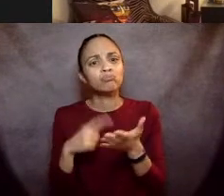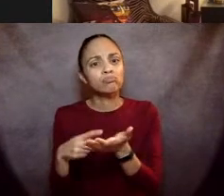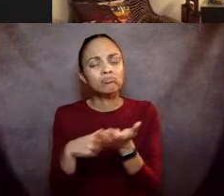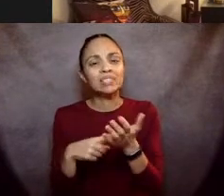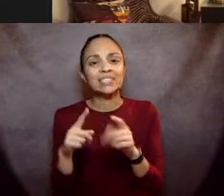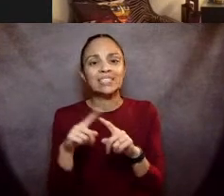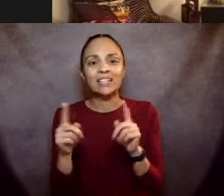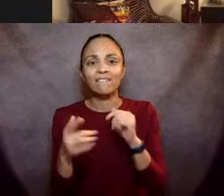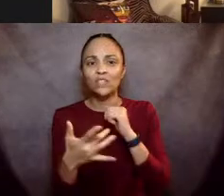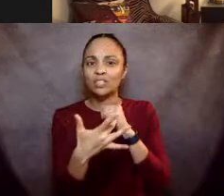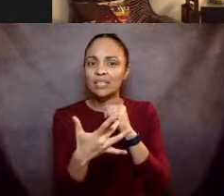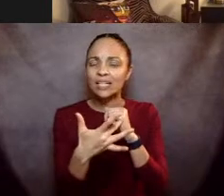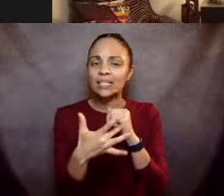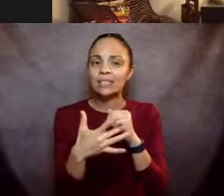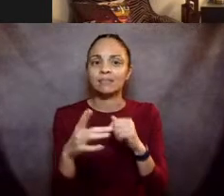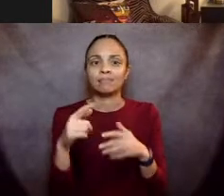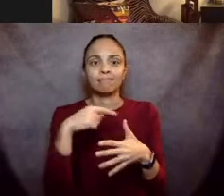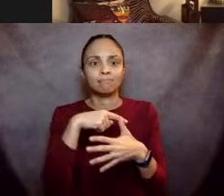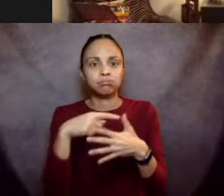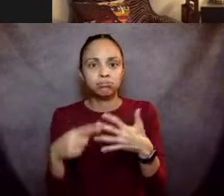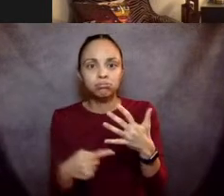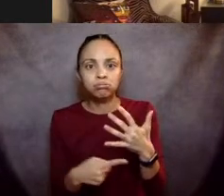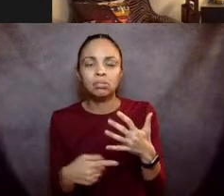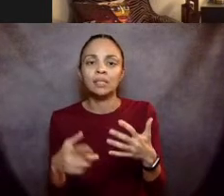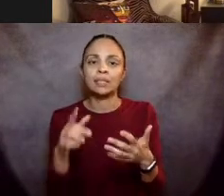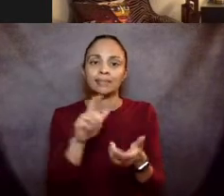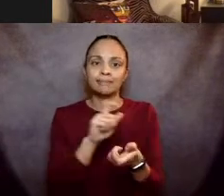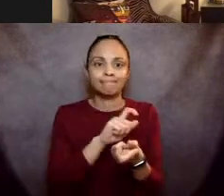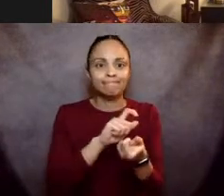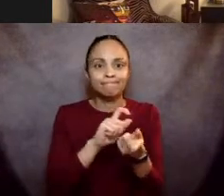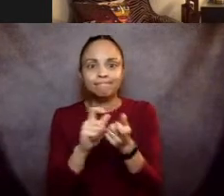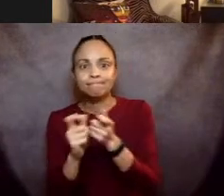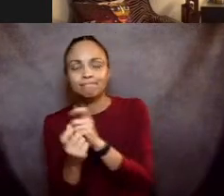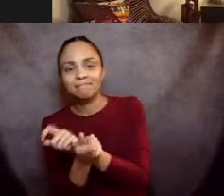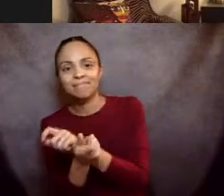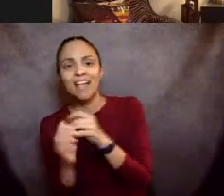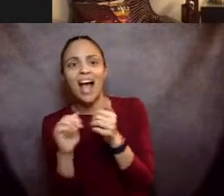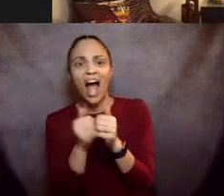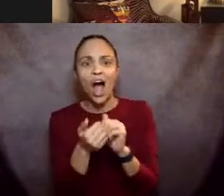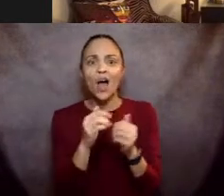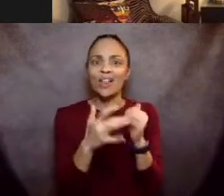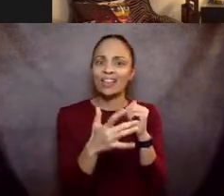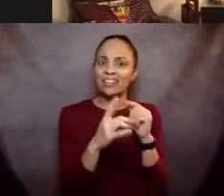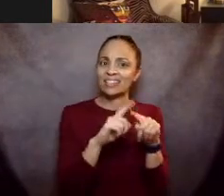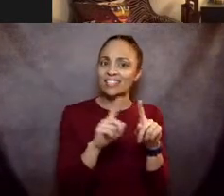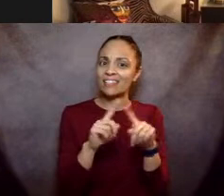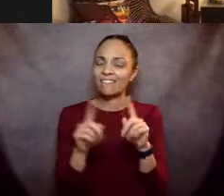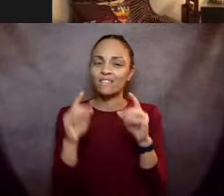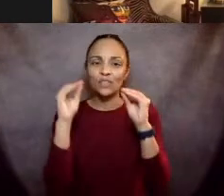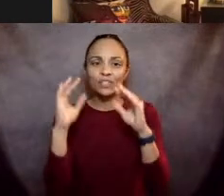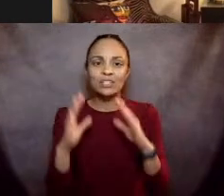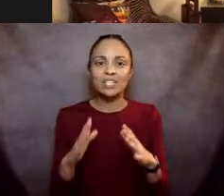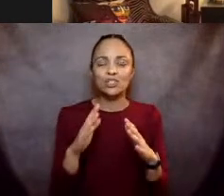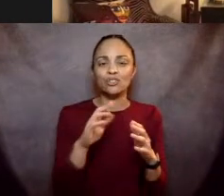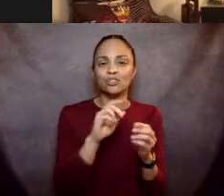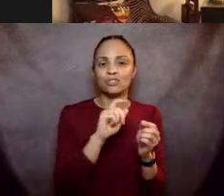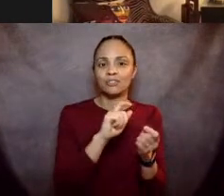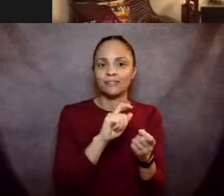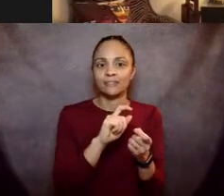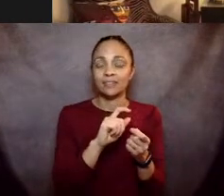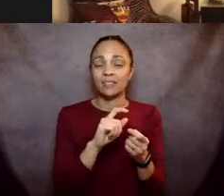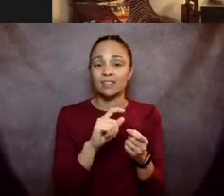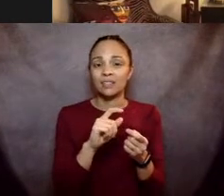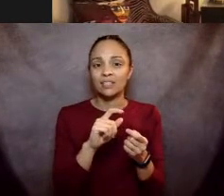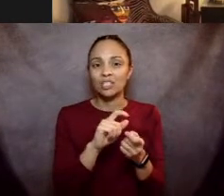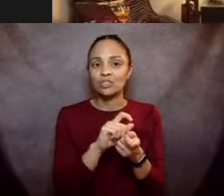that became the Paul Taylor technique, which was really Lamont technique. I mean, and what really happens is that we, each